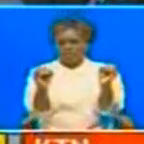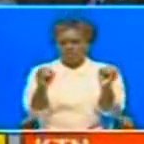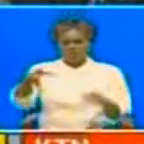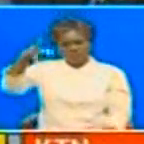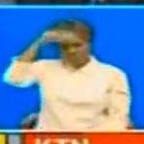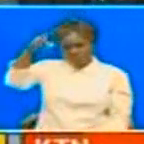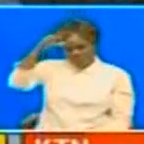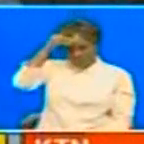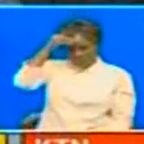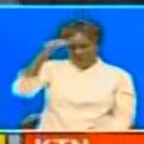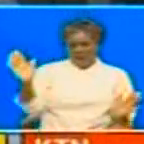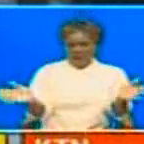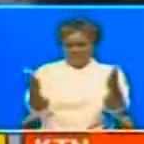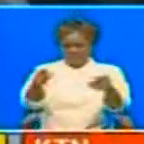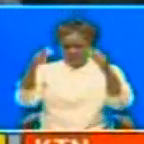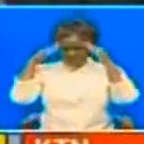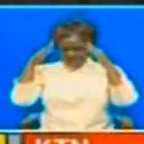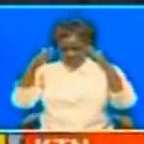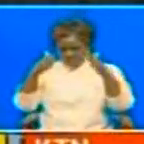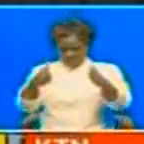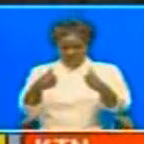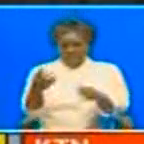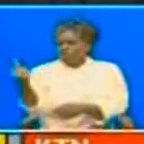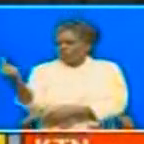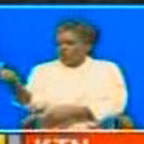academic affairs, she concentrates on these